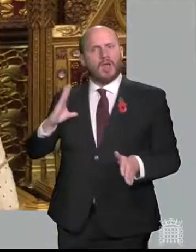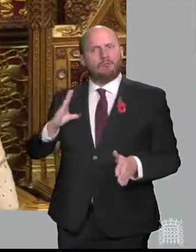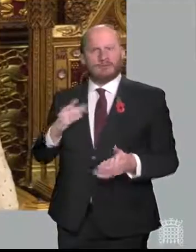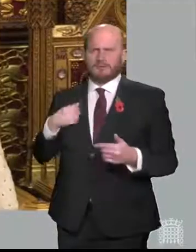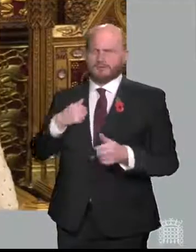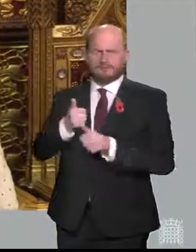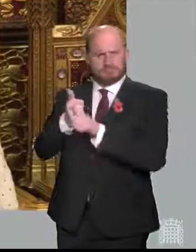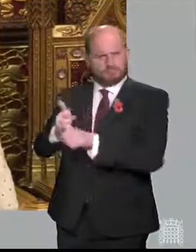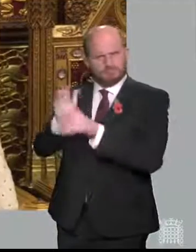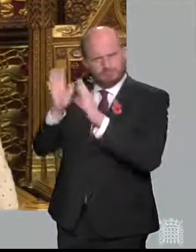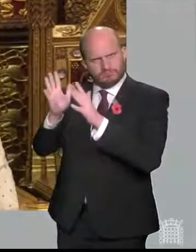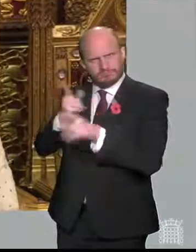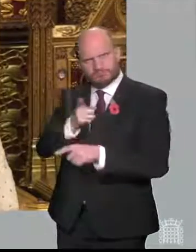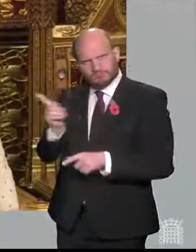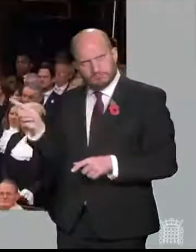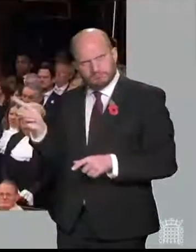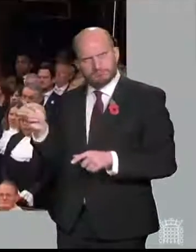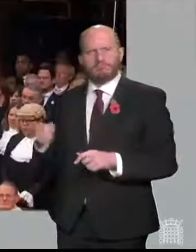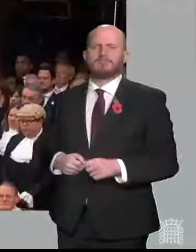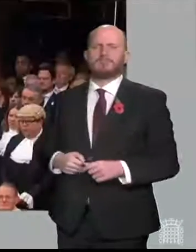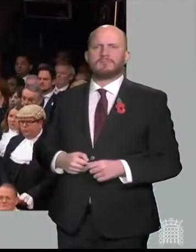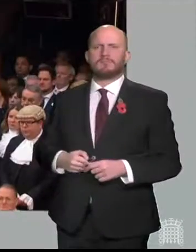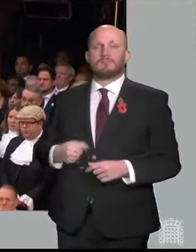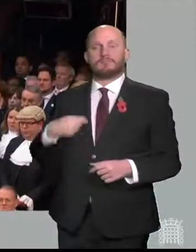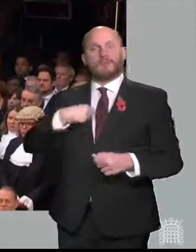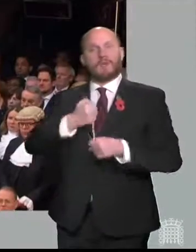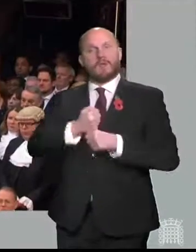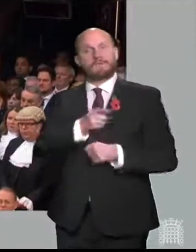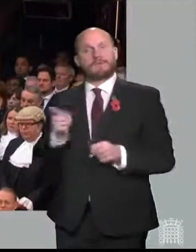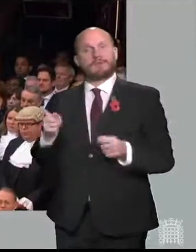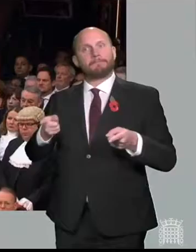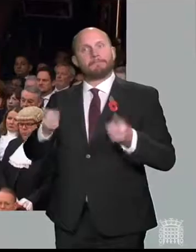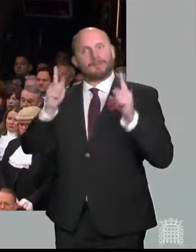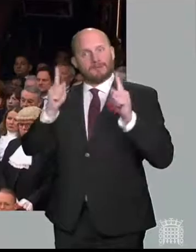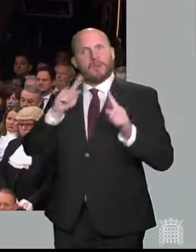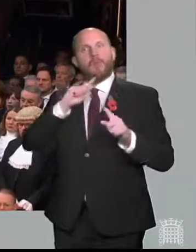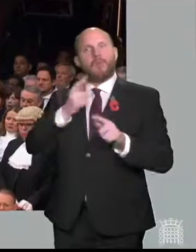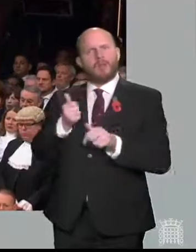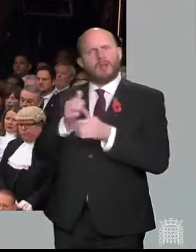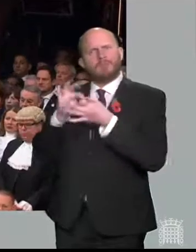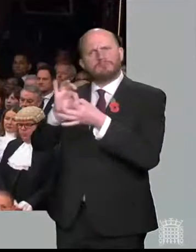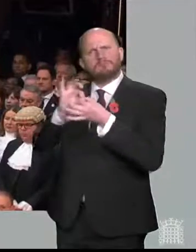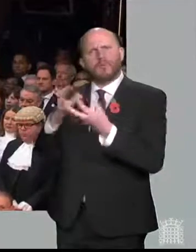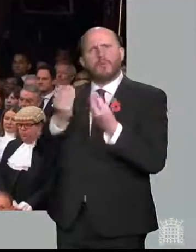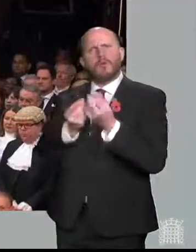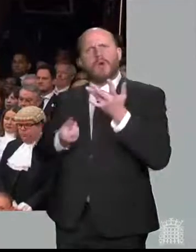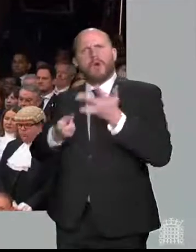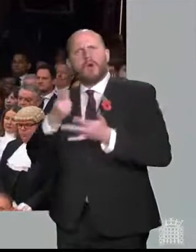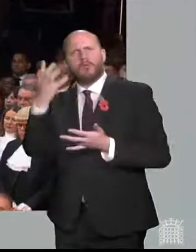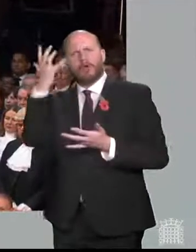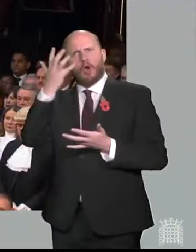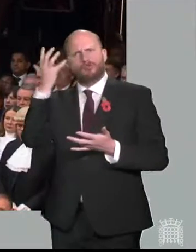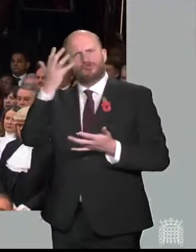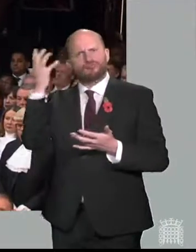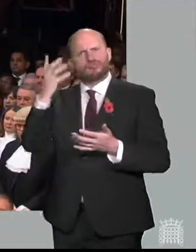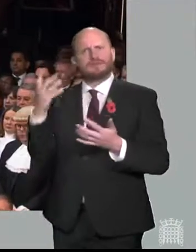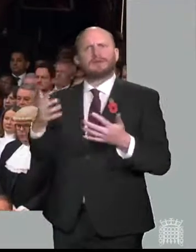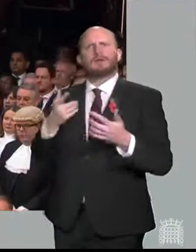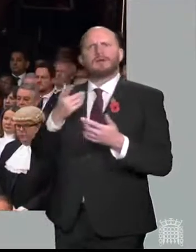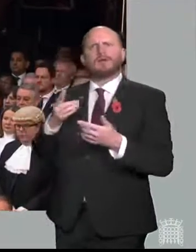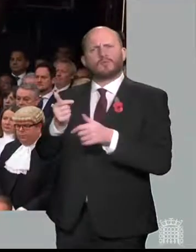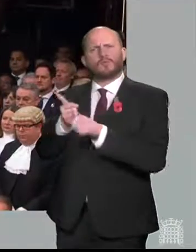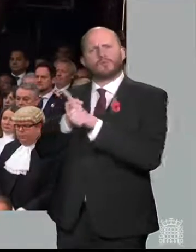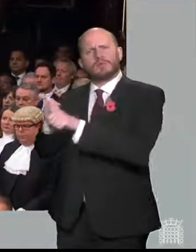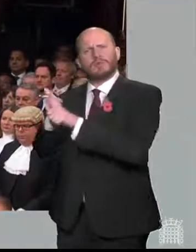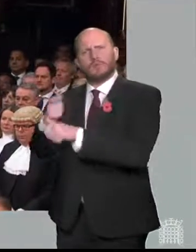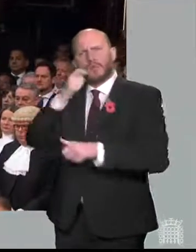My ministers will work closely with international partners to support Ukraine, strengthen NATO, and